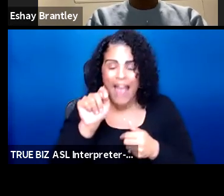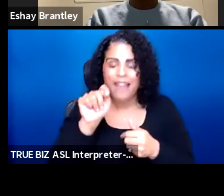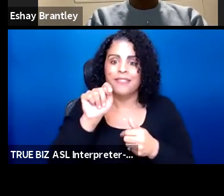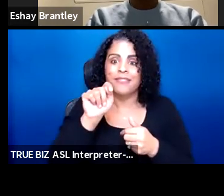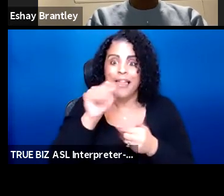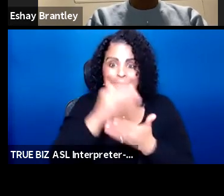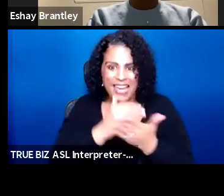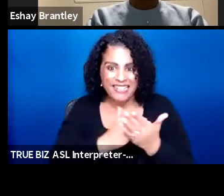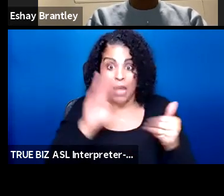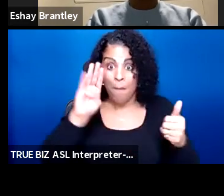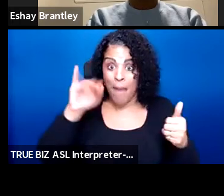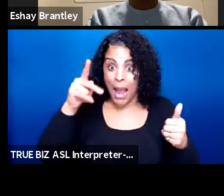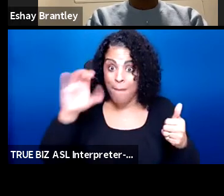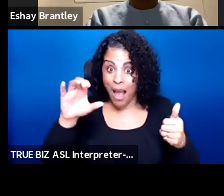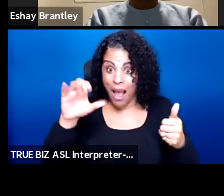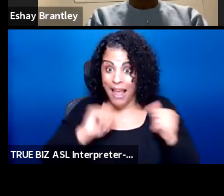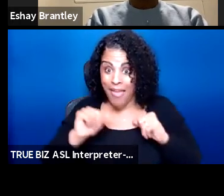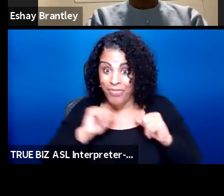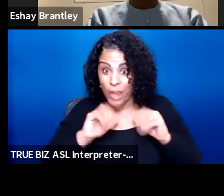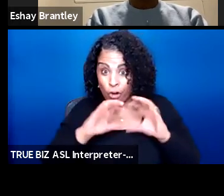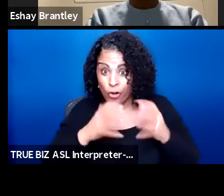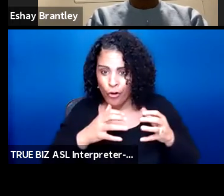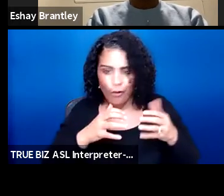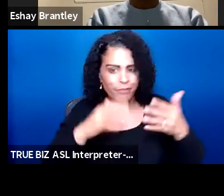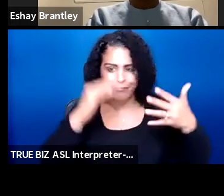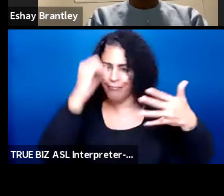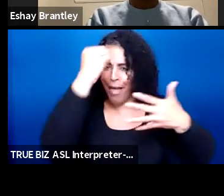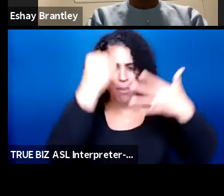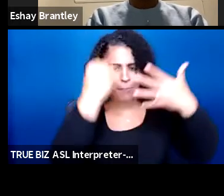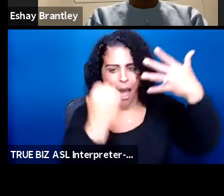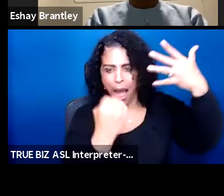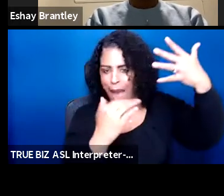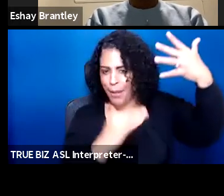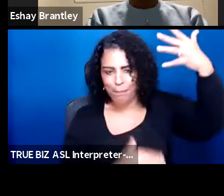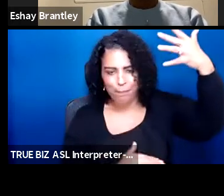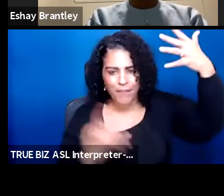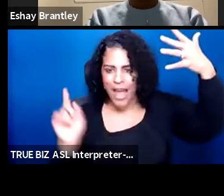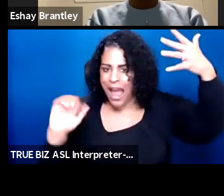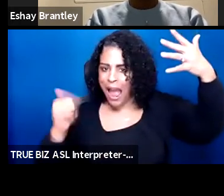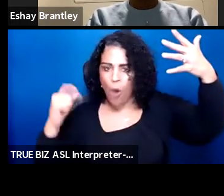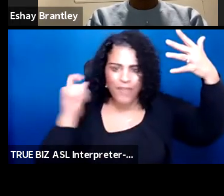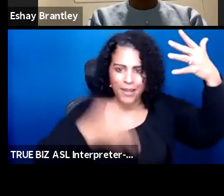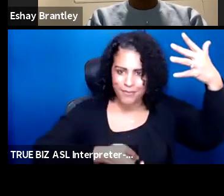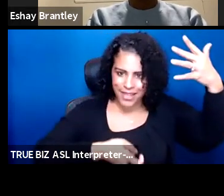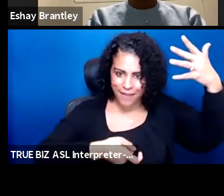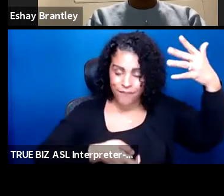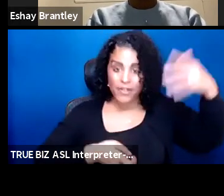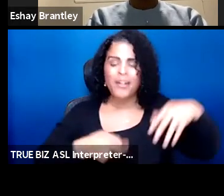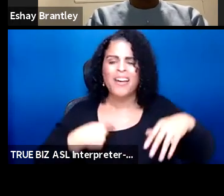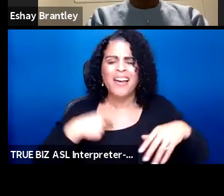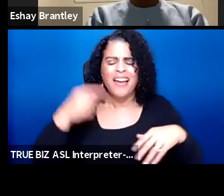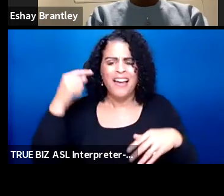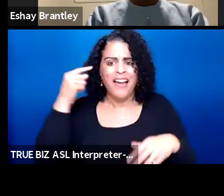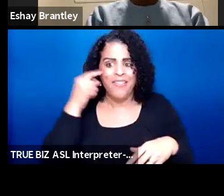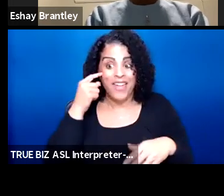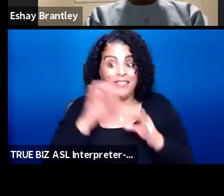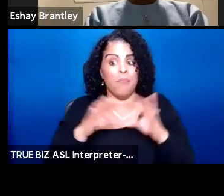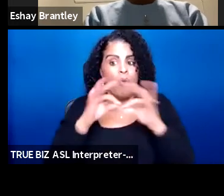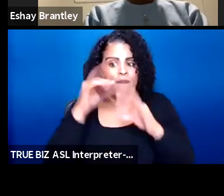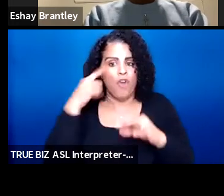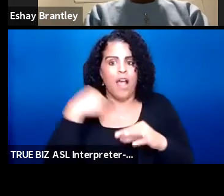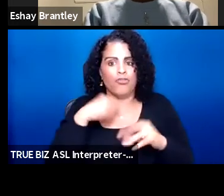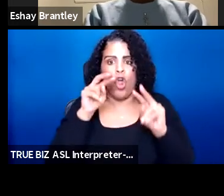the bottom and the base of the money provided. And so if I think it's important for us to look